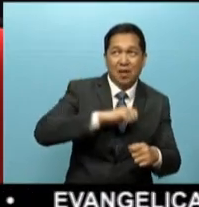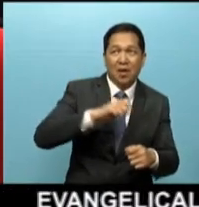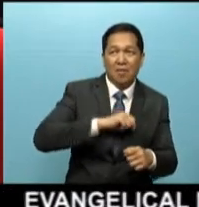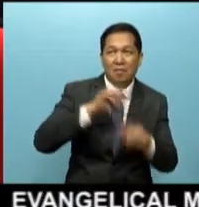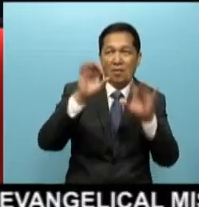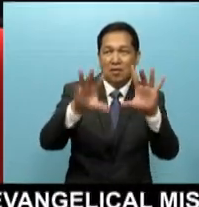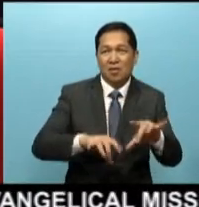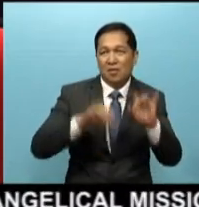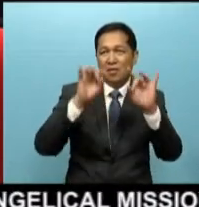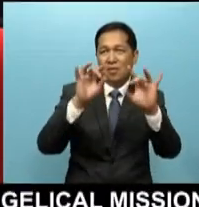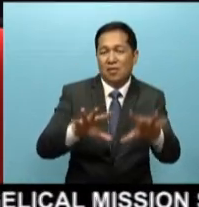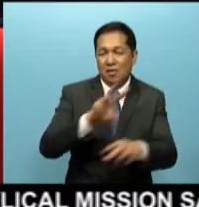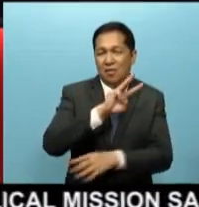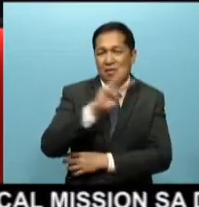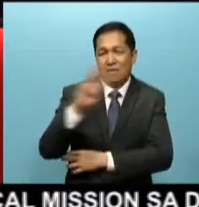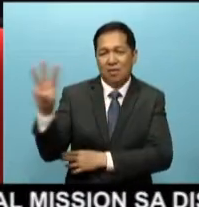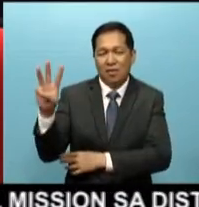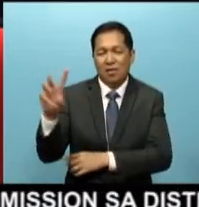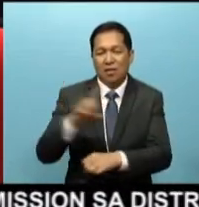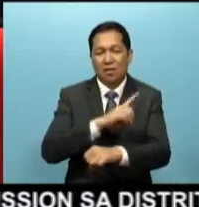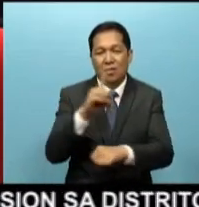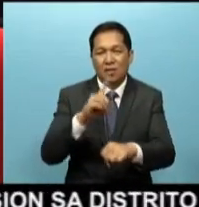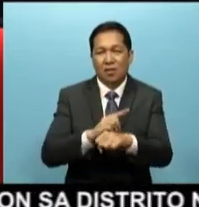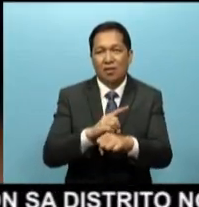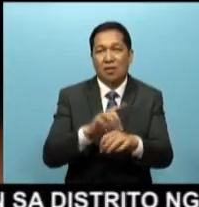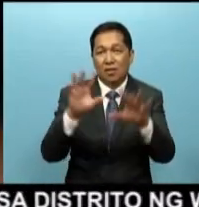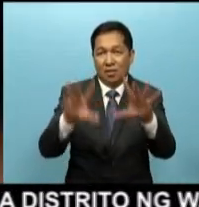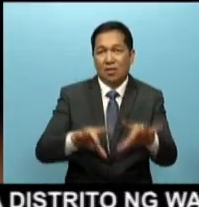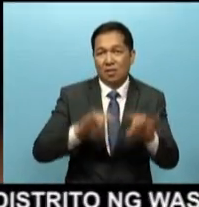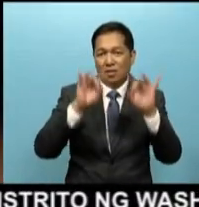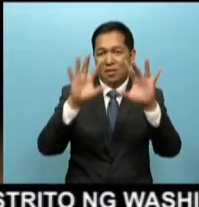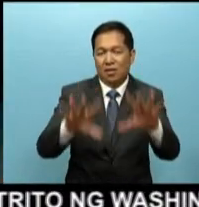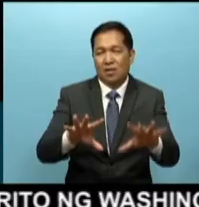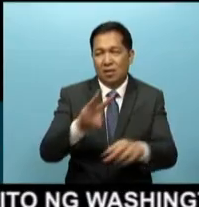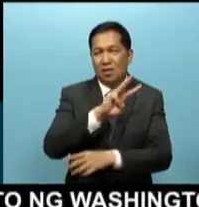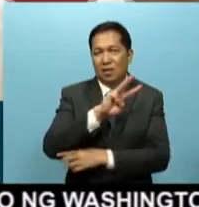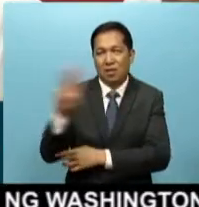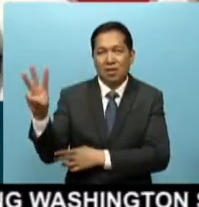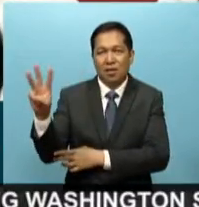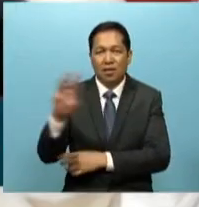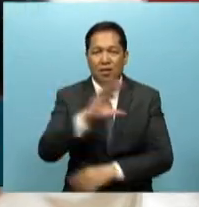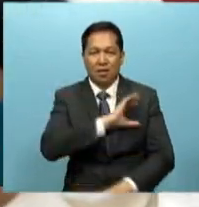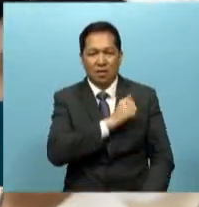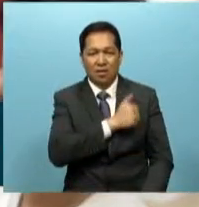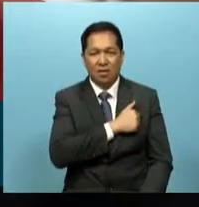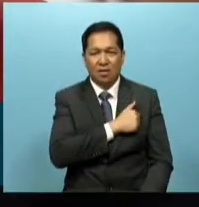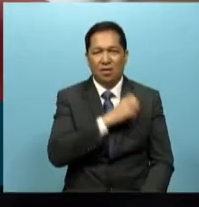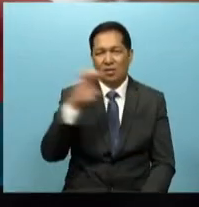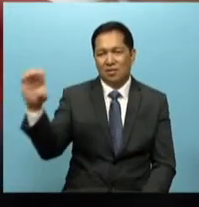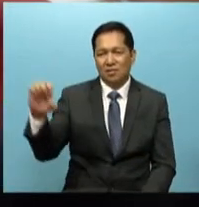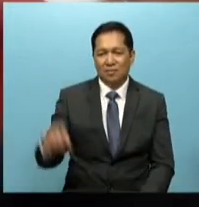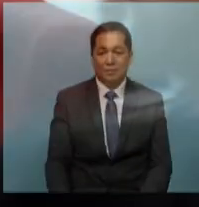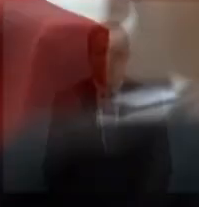and the special gathering in the districts of Australia West and Eastern Ontario.